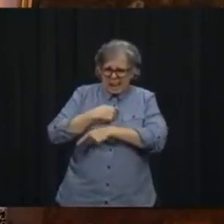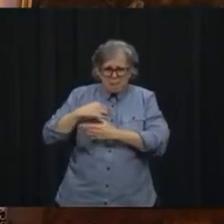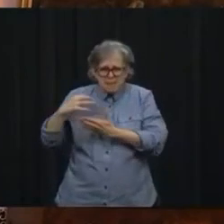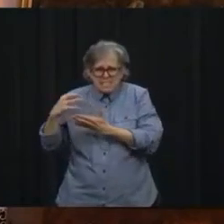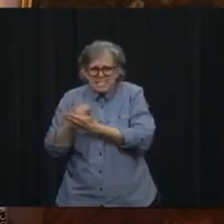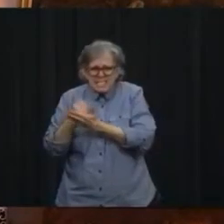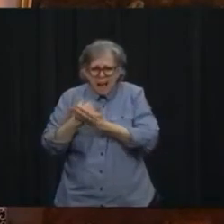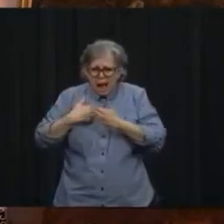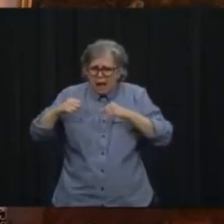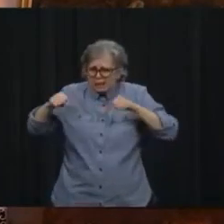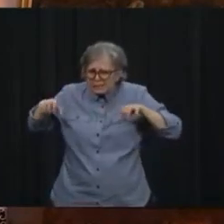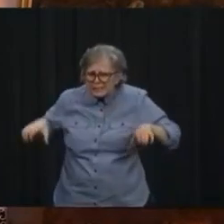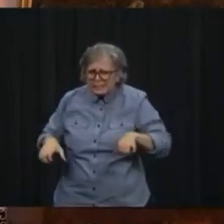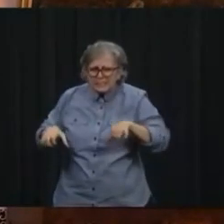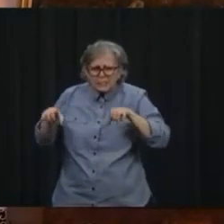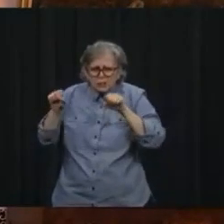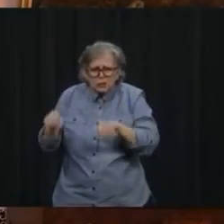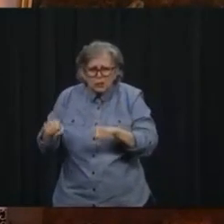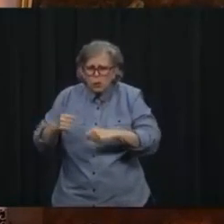did I do everything I could?